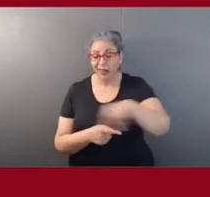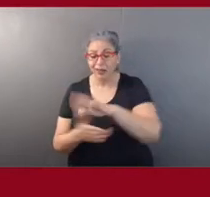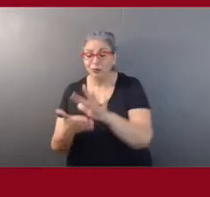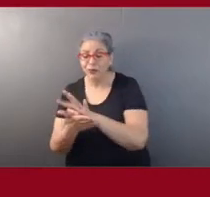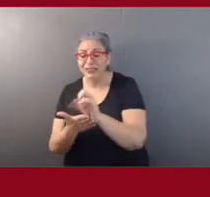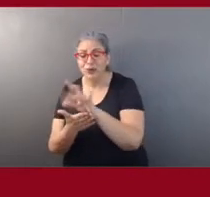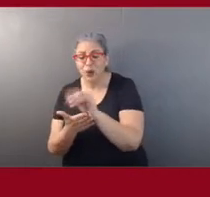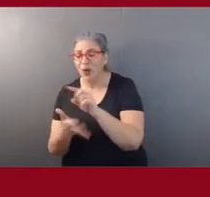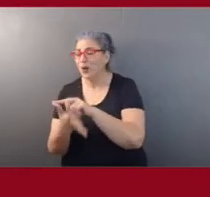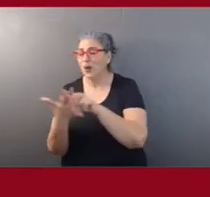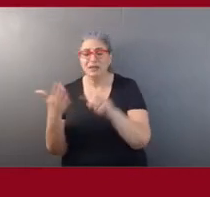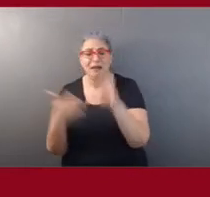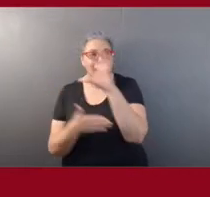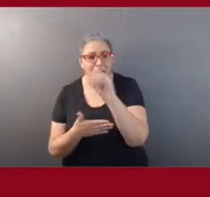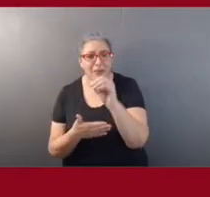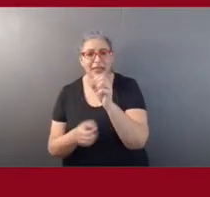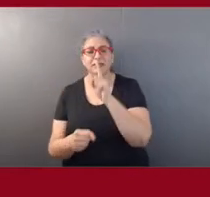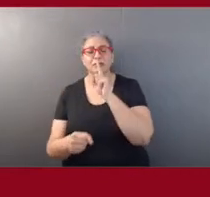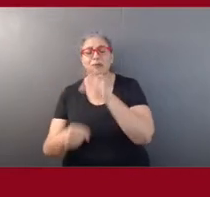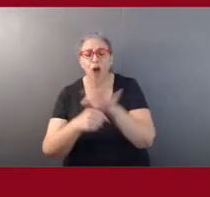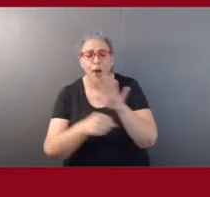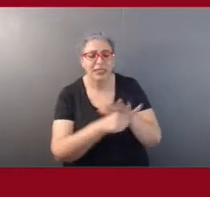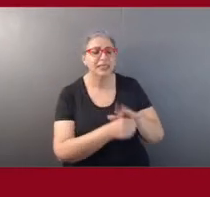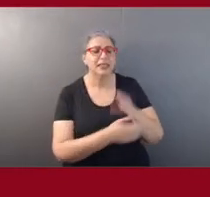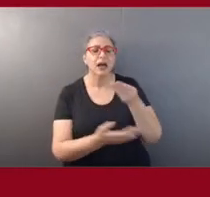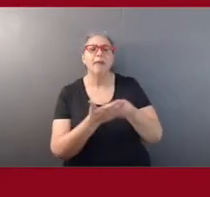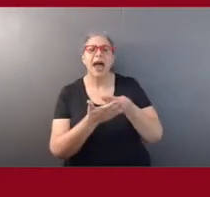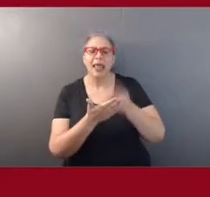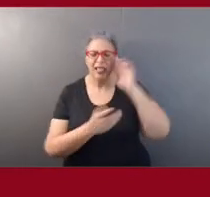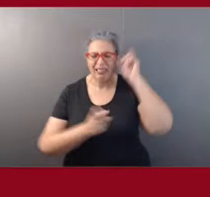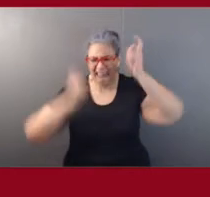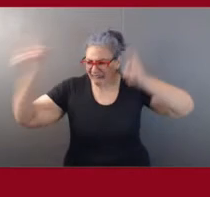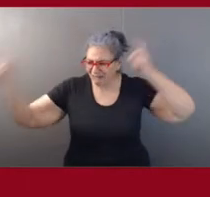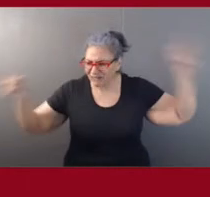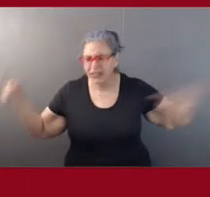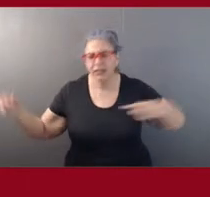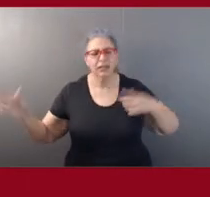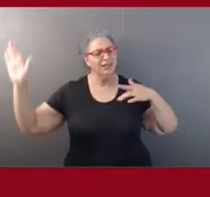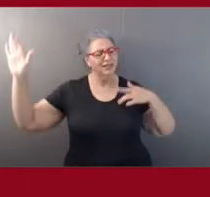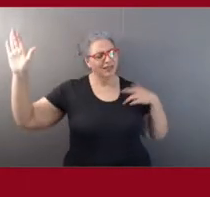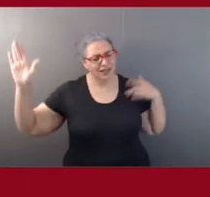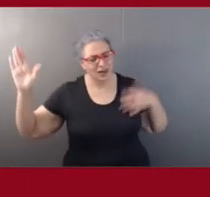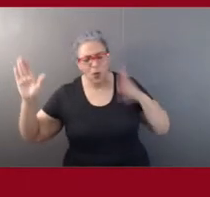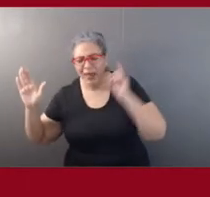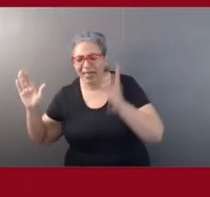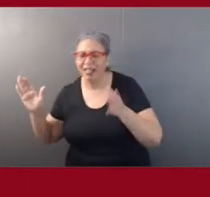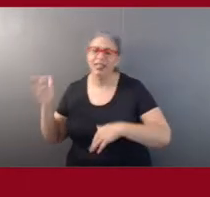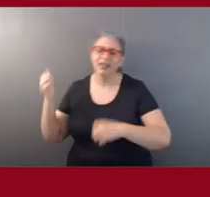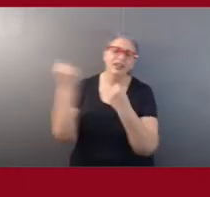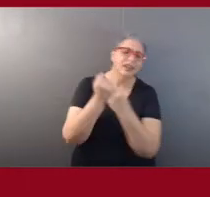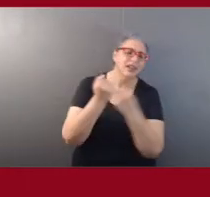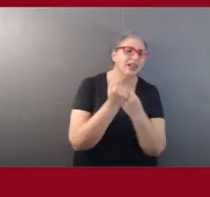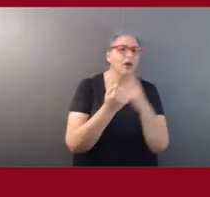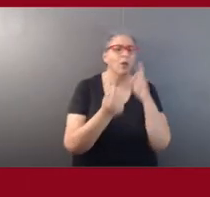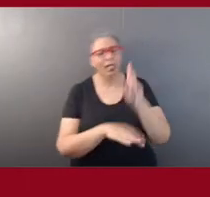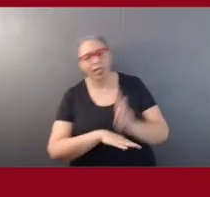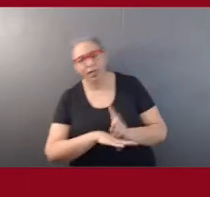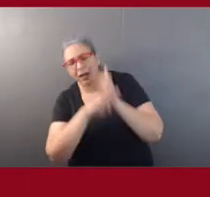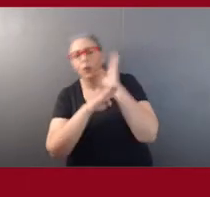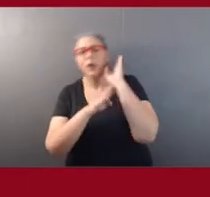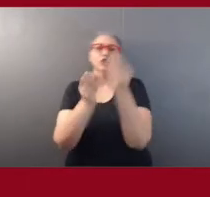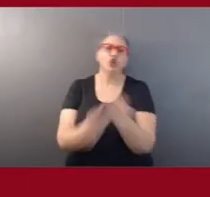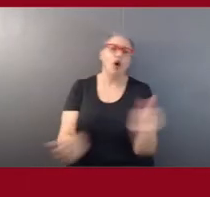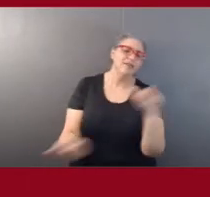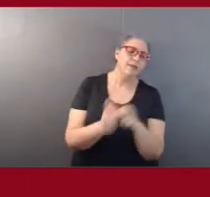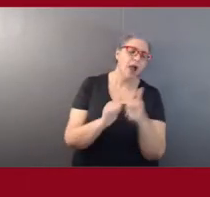of these promises and pledged money and, you know, really vowed to sort of take hold of the problem as, you